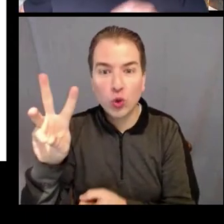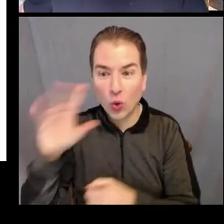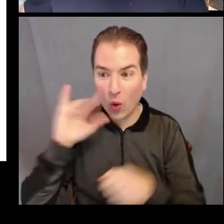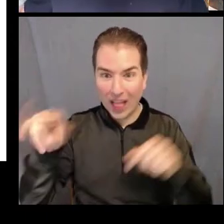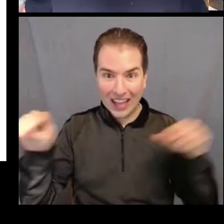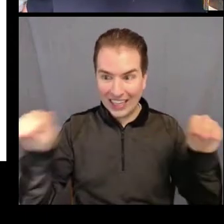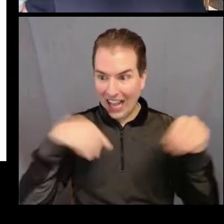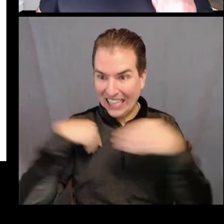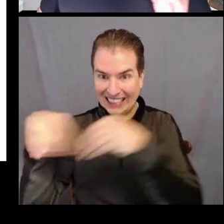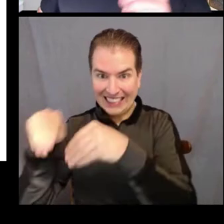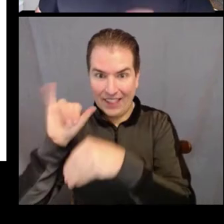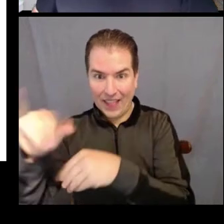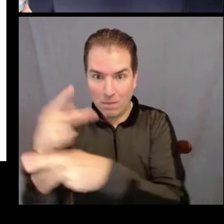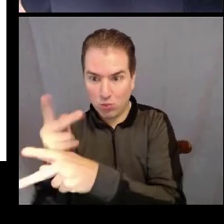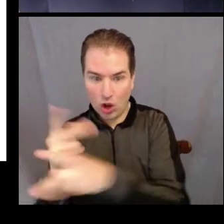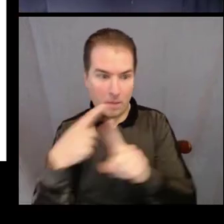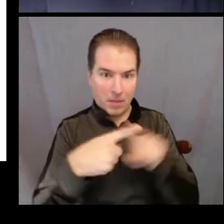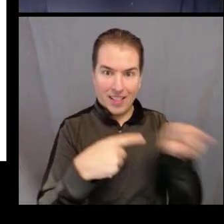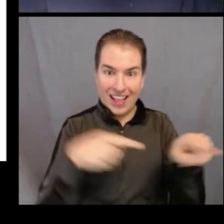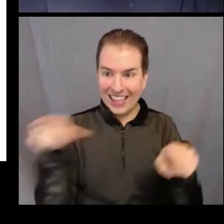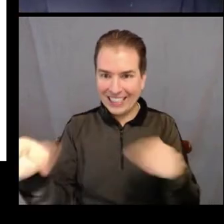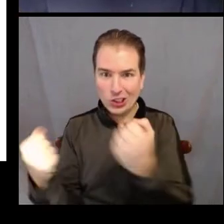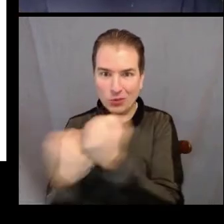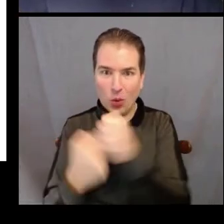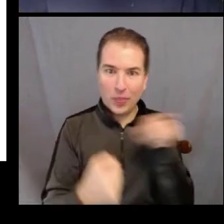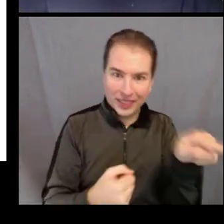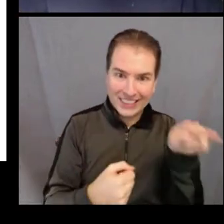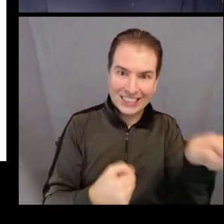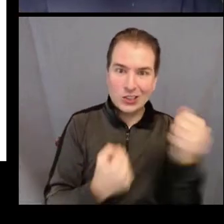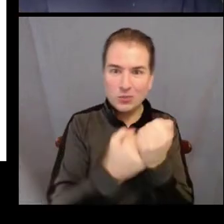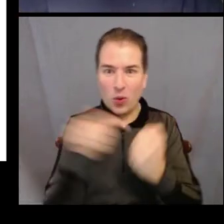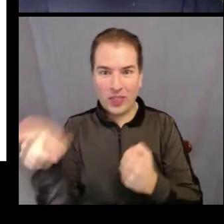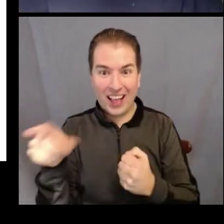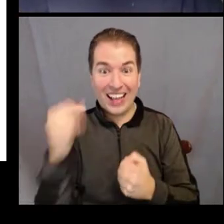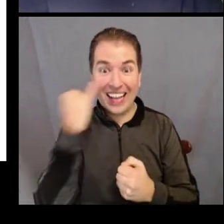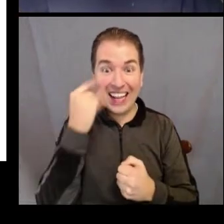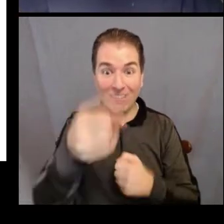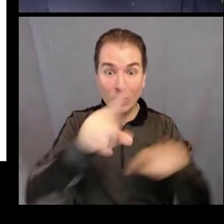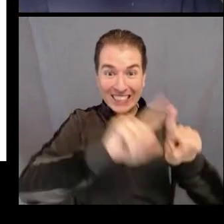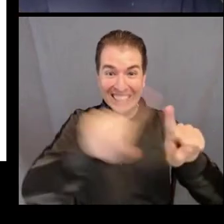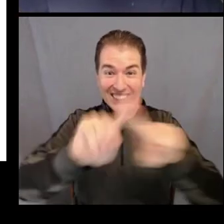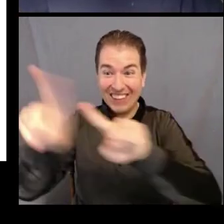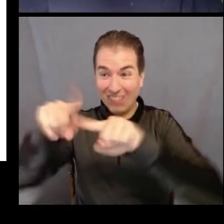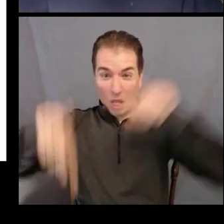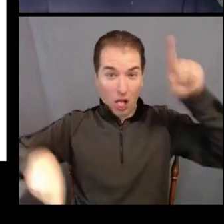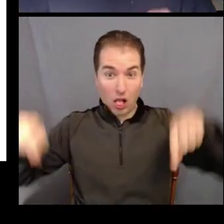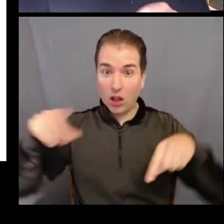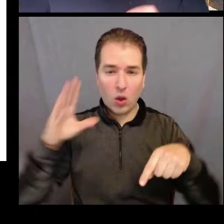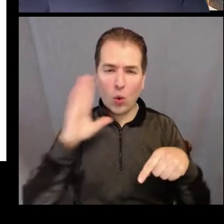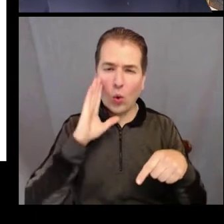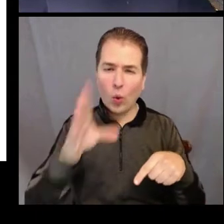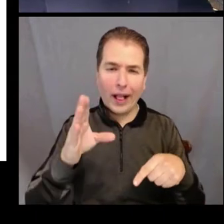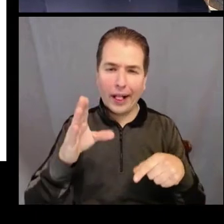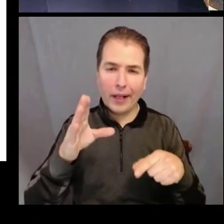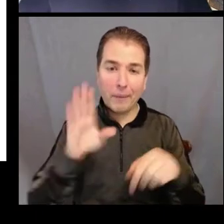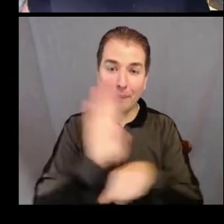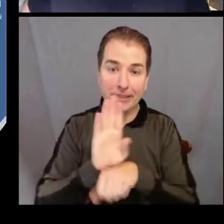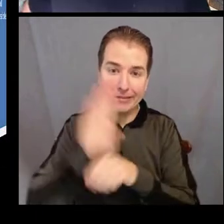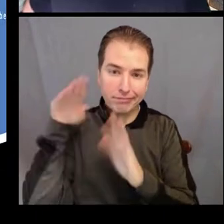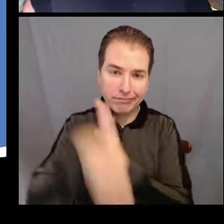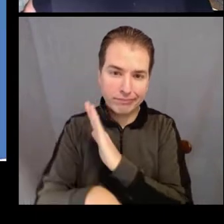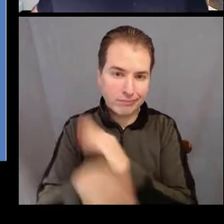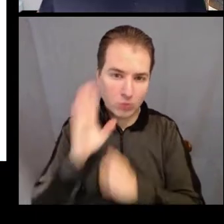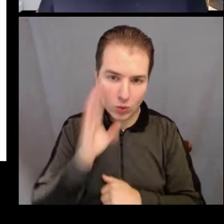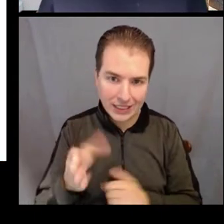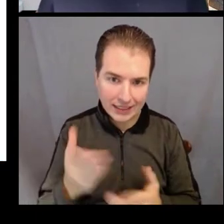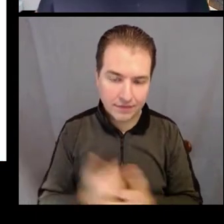to success. A lack of synergistic products truly is a fast track to the poorhouse and you going out of business.